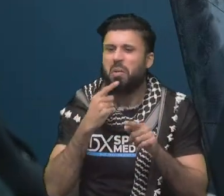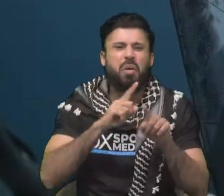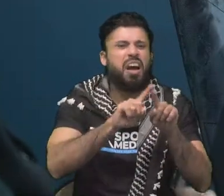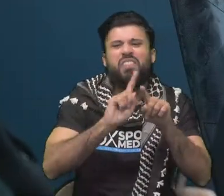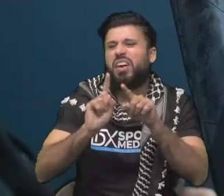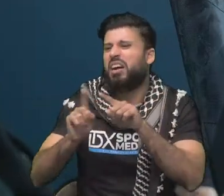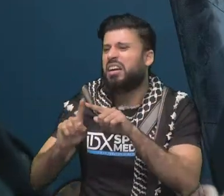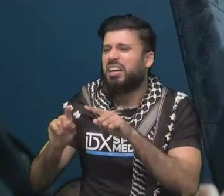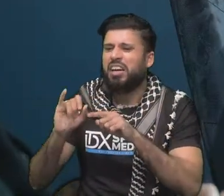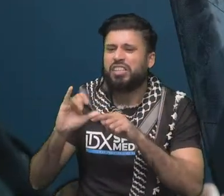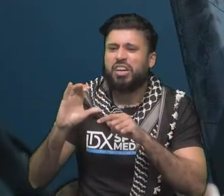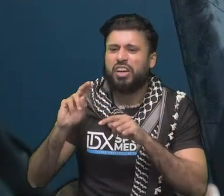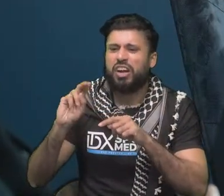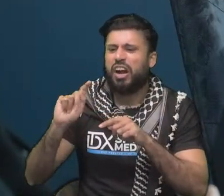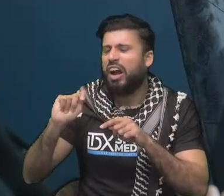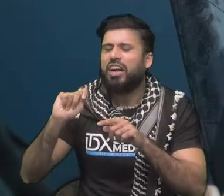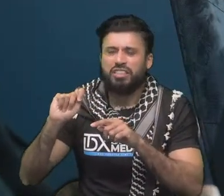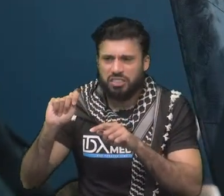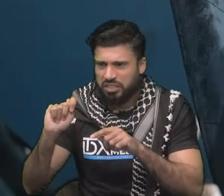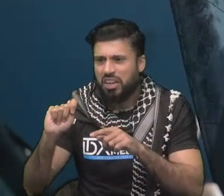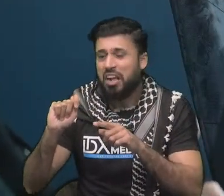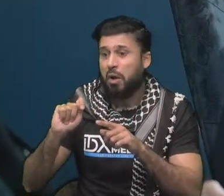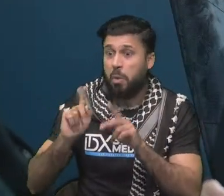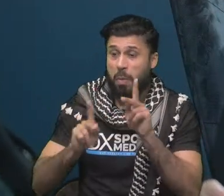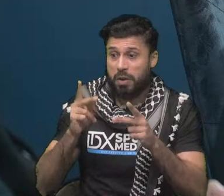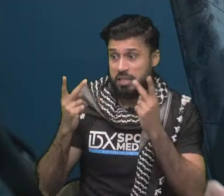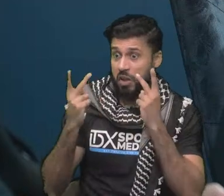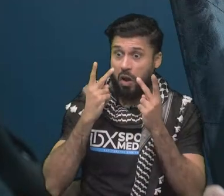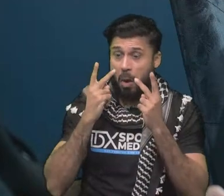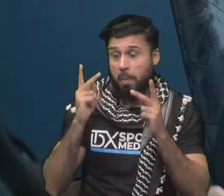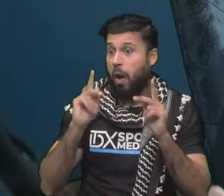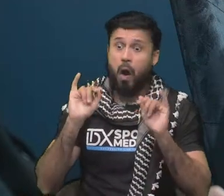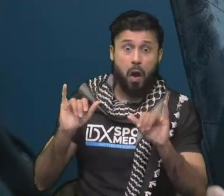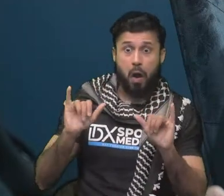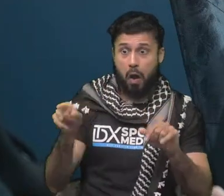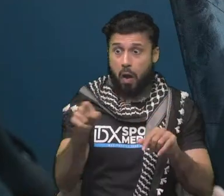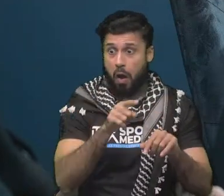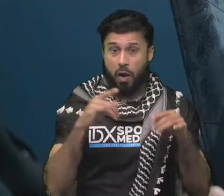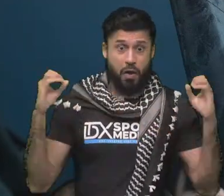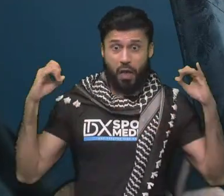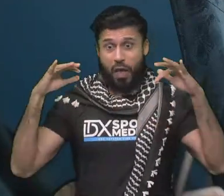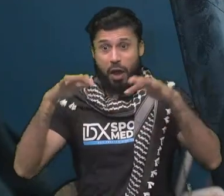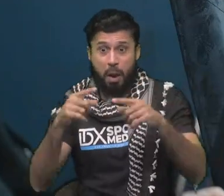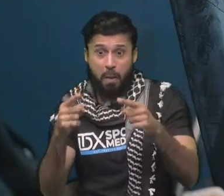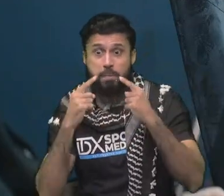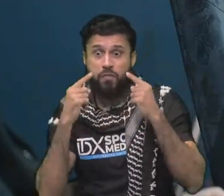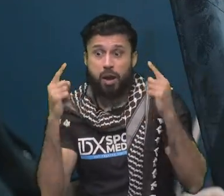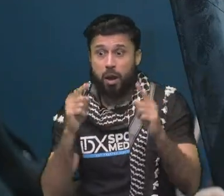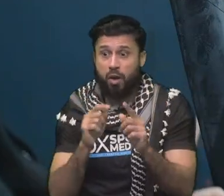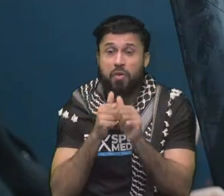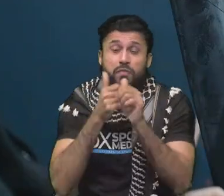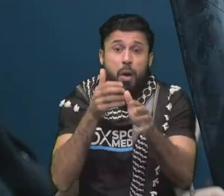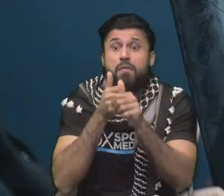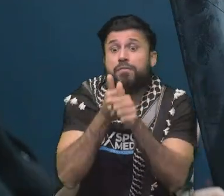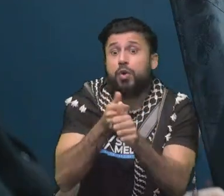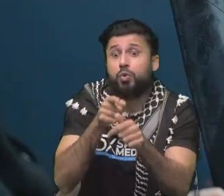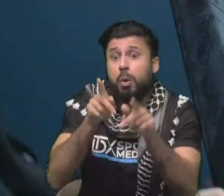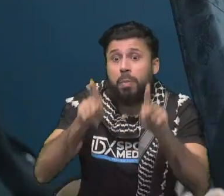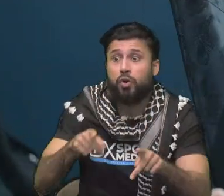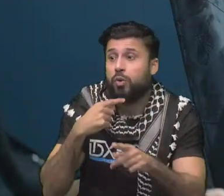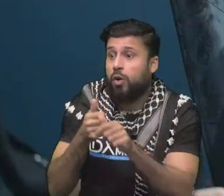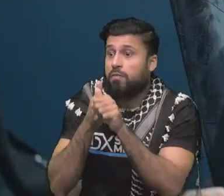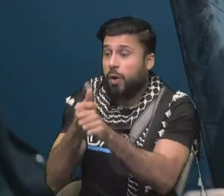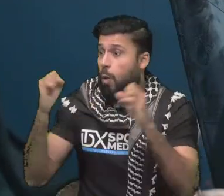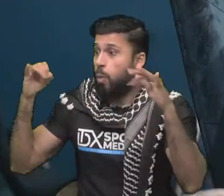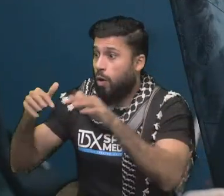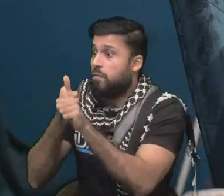even thousands of people standing right in front of them, and he is doing nothing but just standing there, and everybody's marveling at his